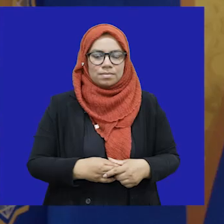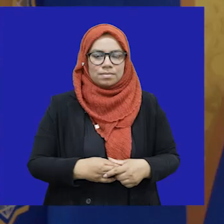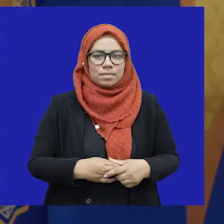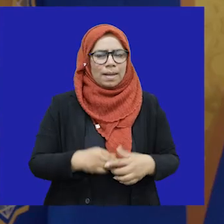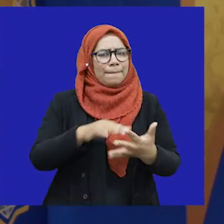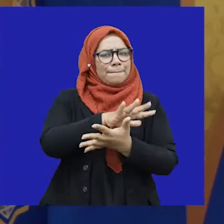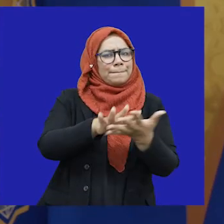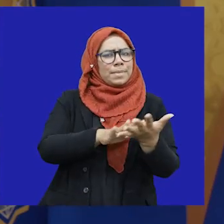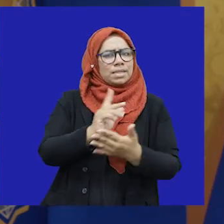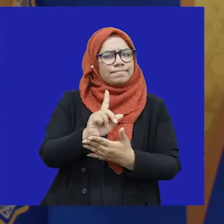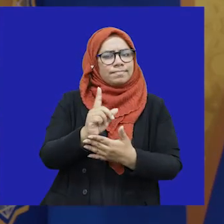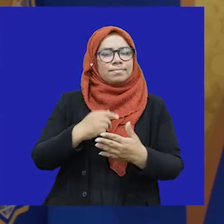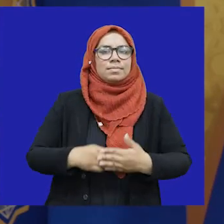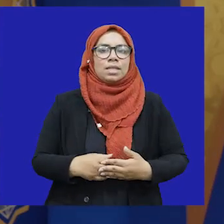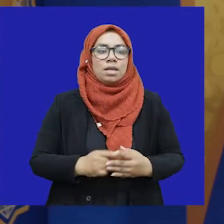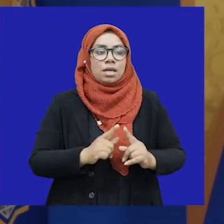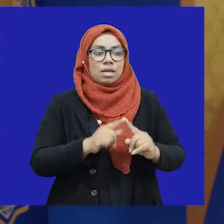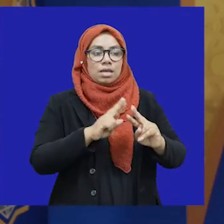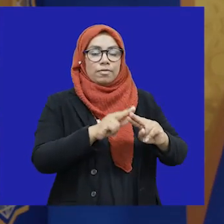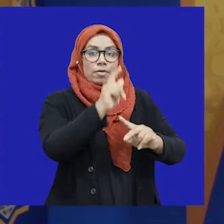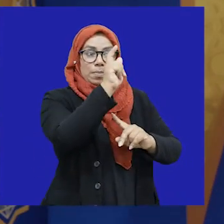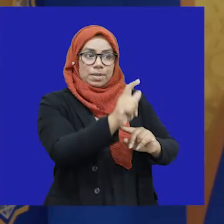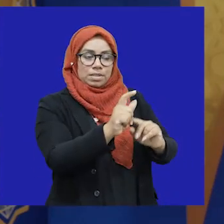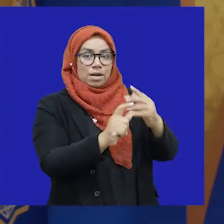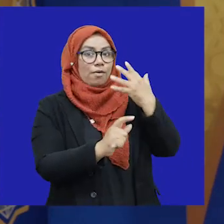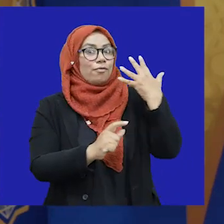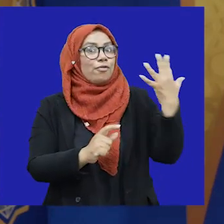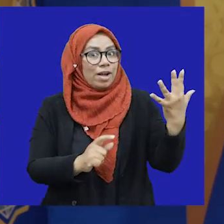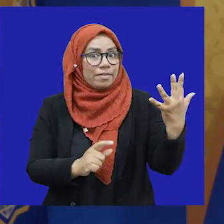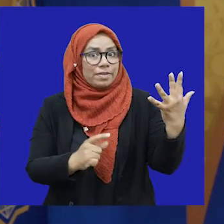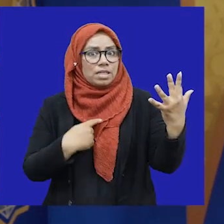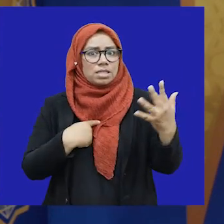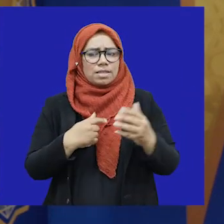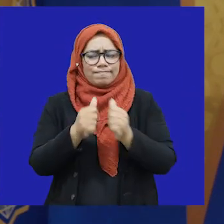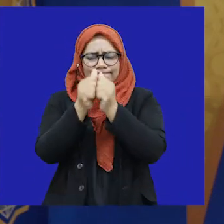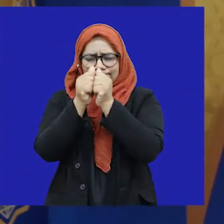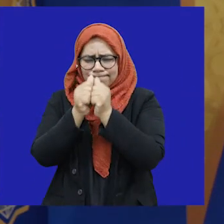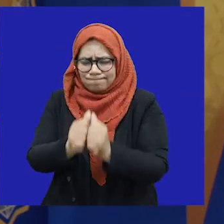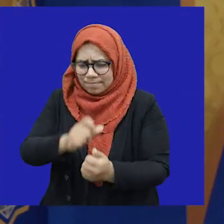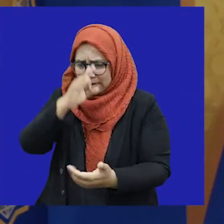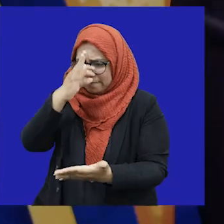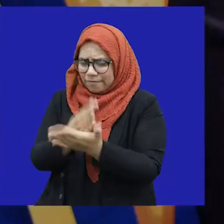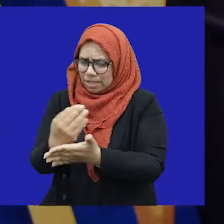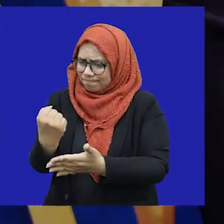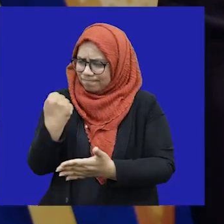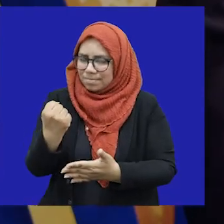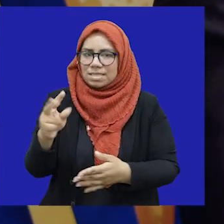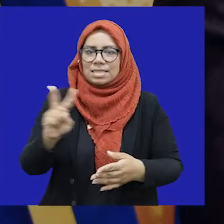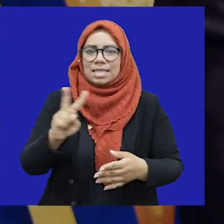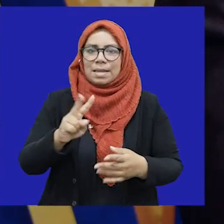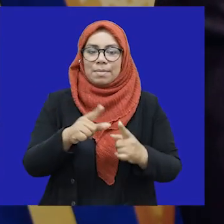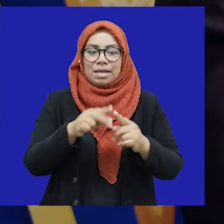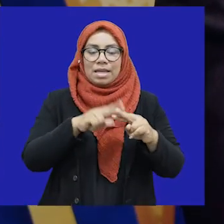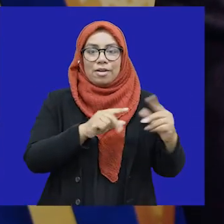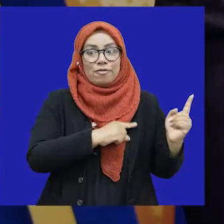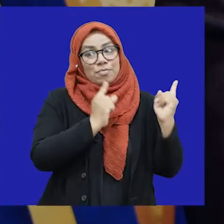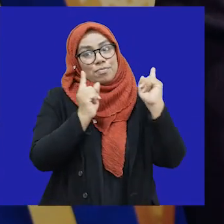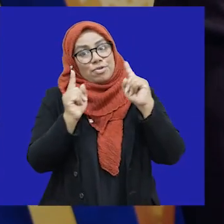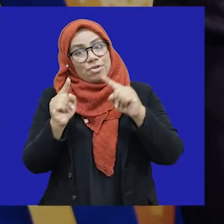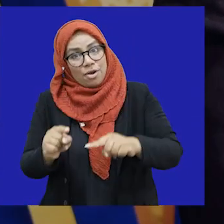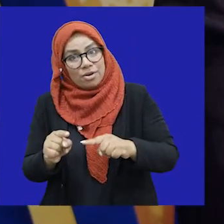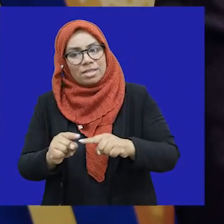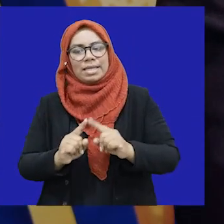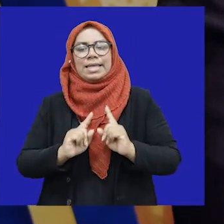upon them. These are the 8 categories of people to whom zakat funds are distributed to.